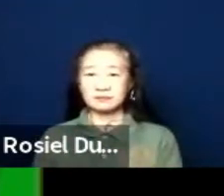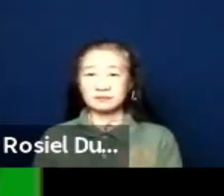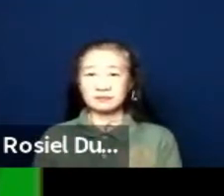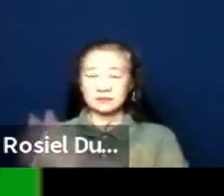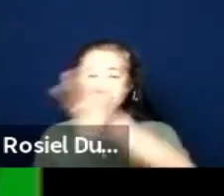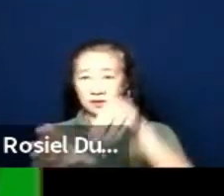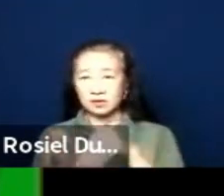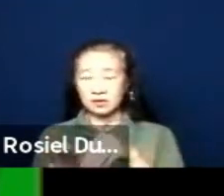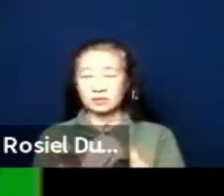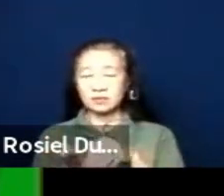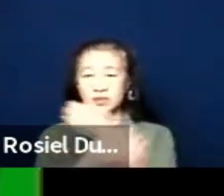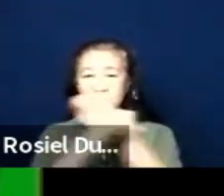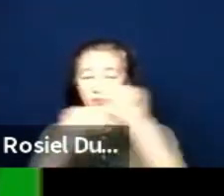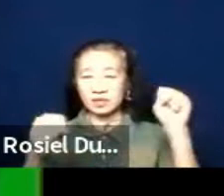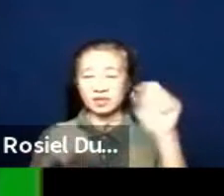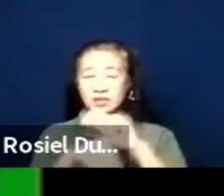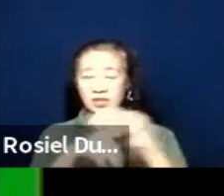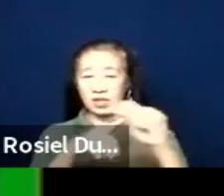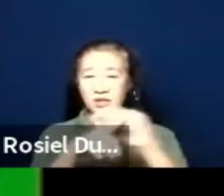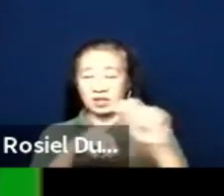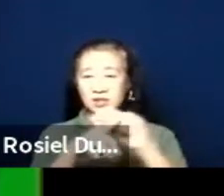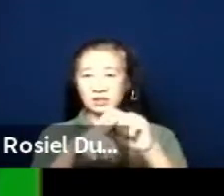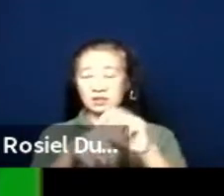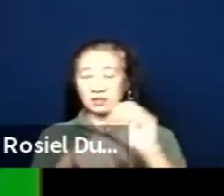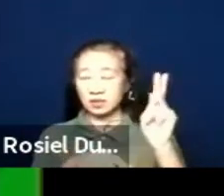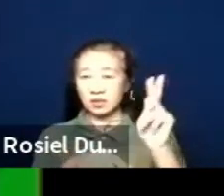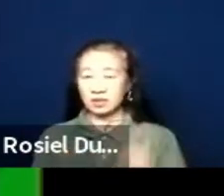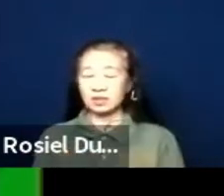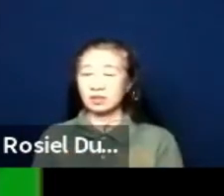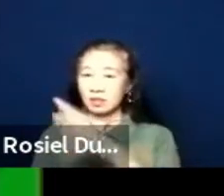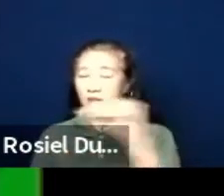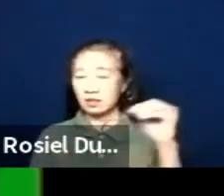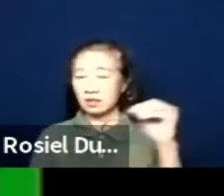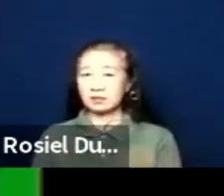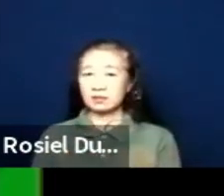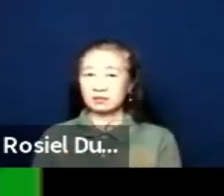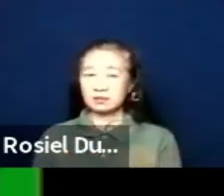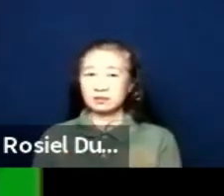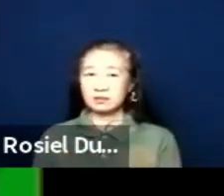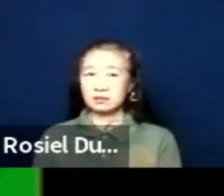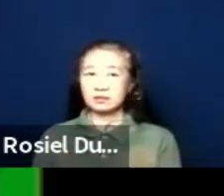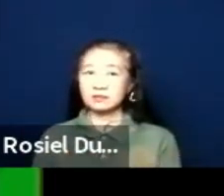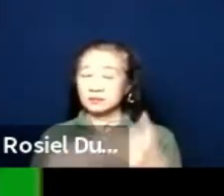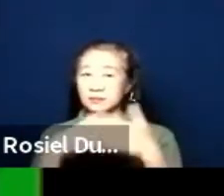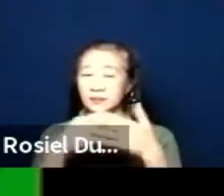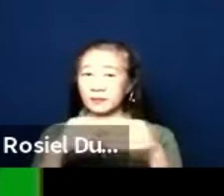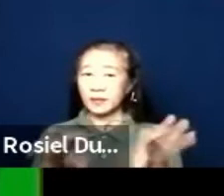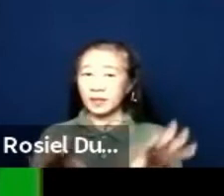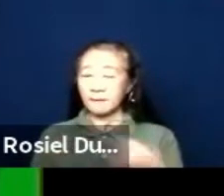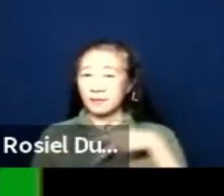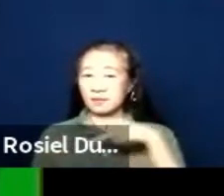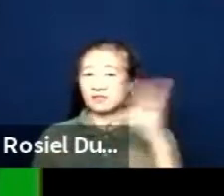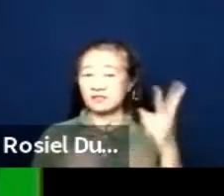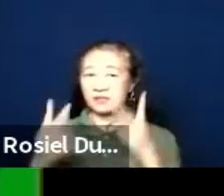Inclusive safety training and community-based trainings. Okay. And we're almost done. Please